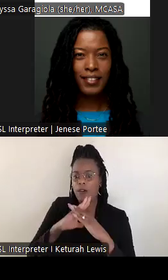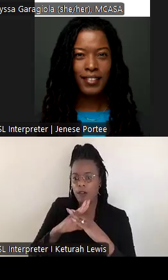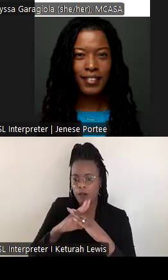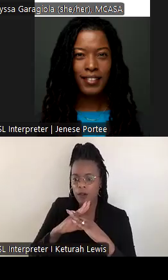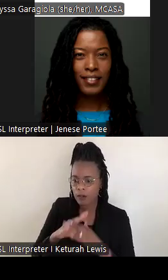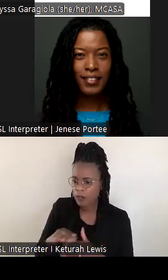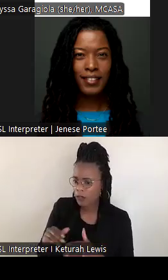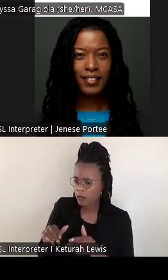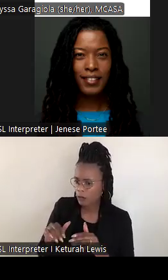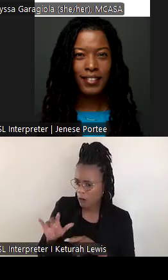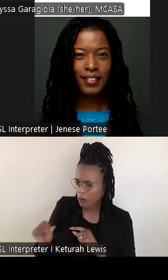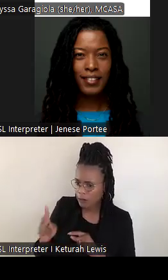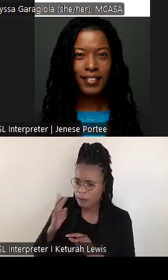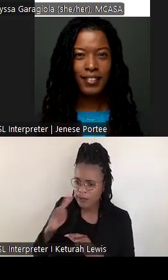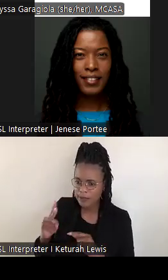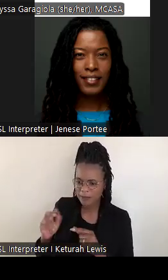Excellent.